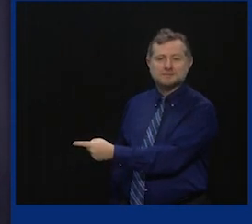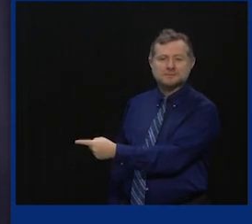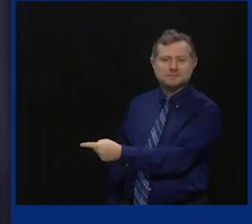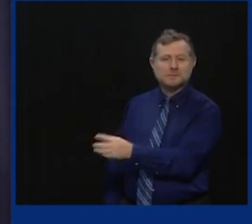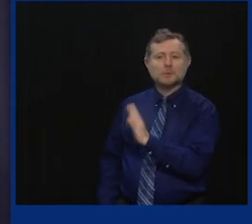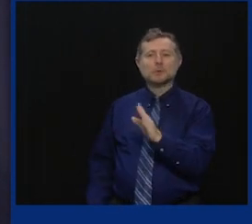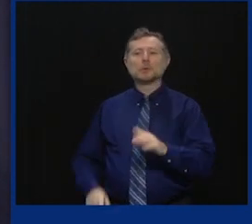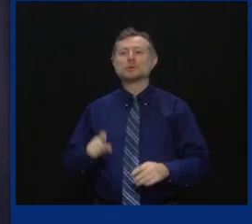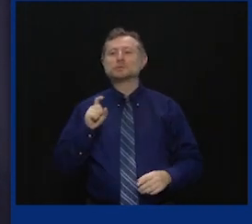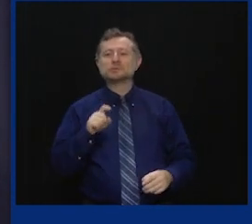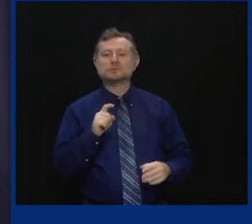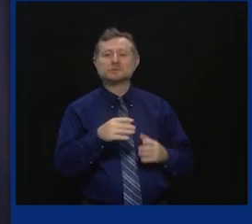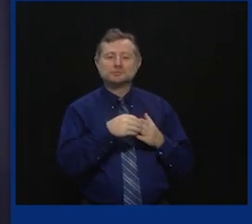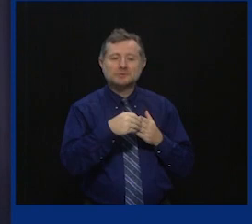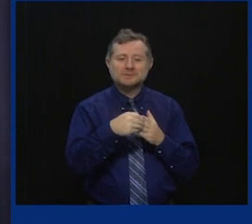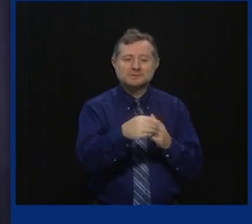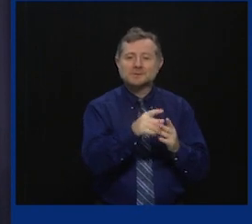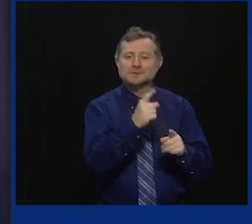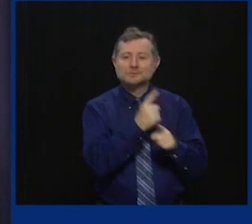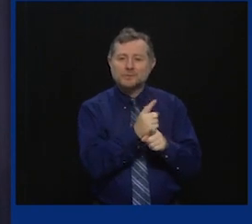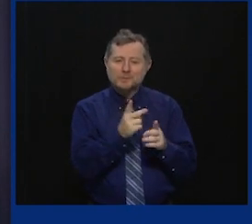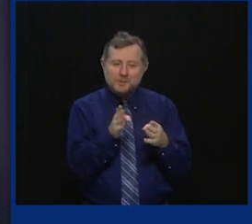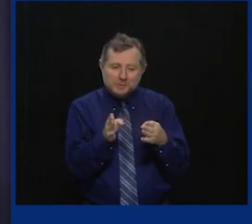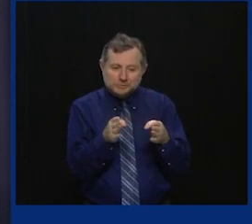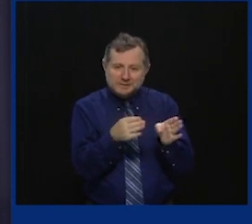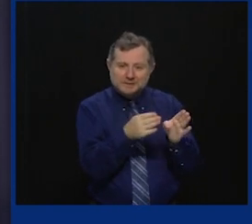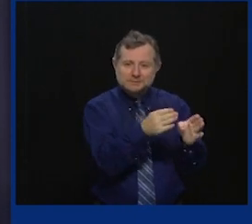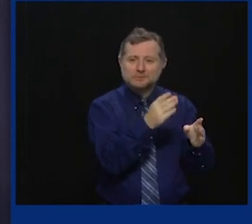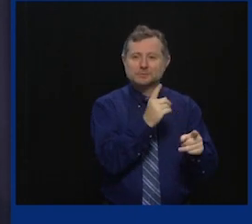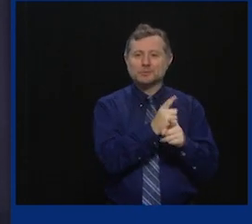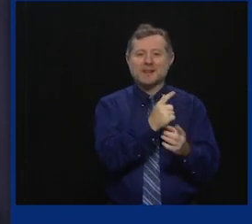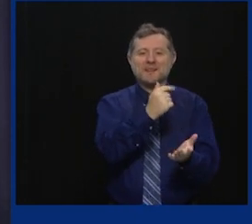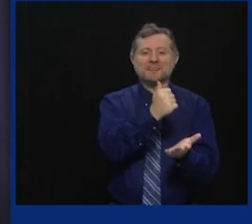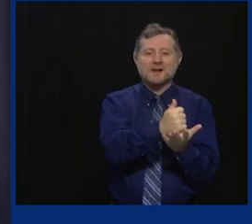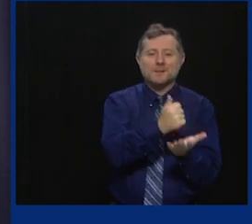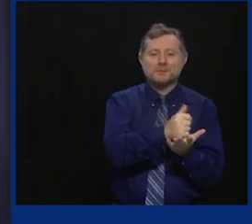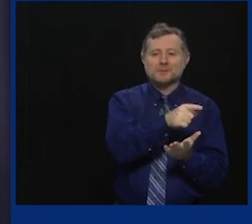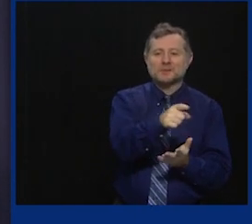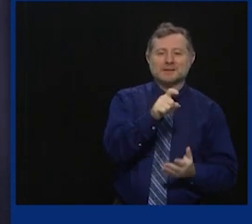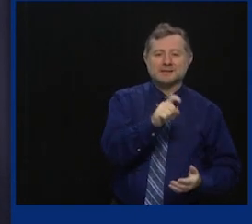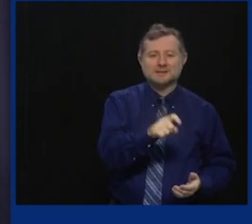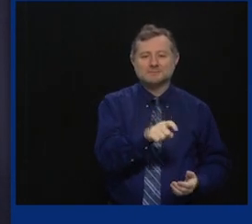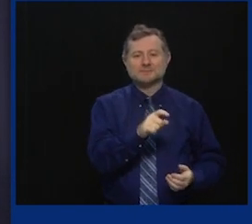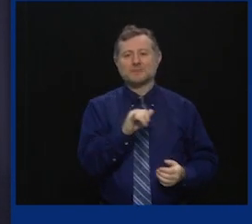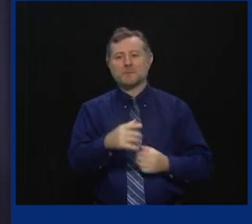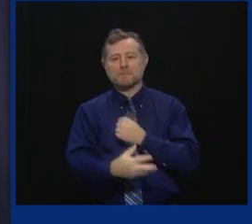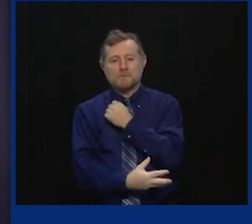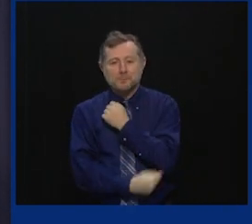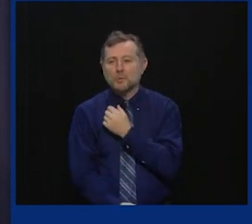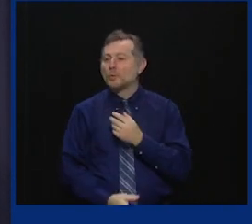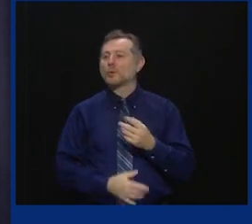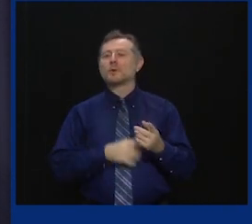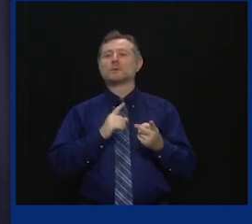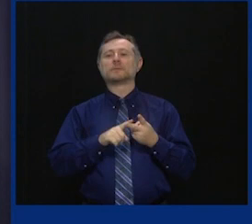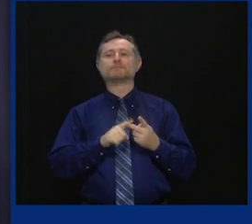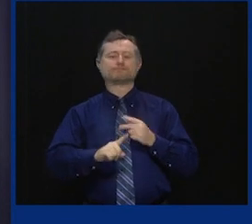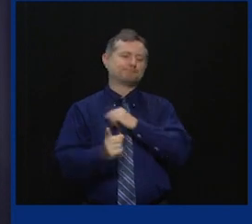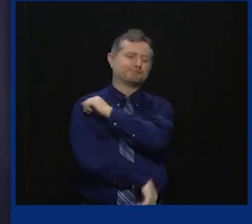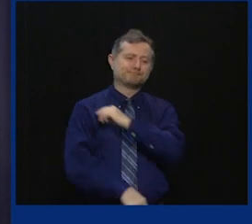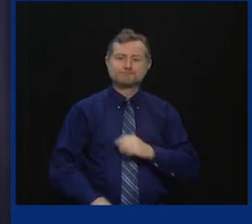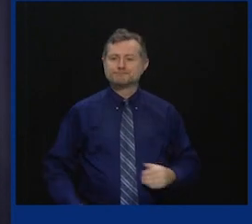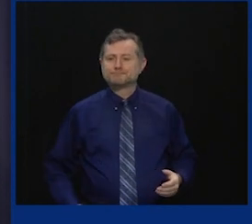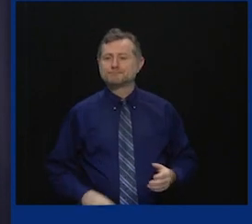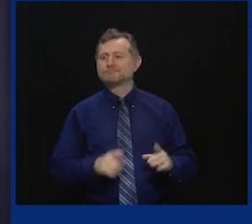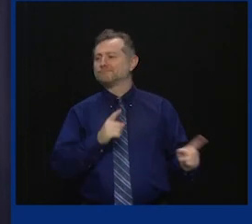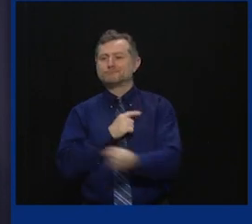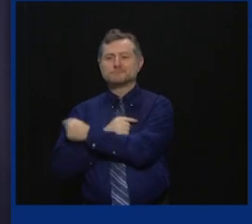people and driving them towards getting the help they need. We criminalize poverty way too much in our society, and we criminalize